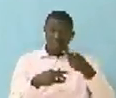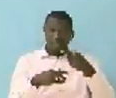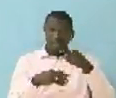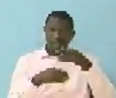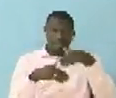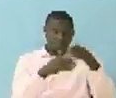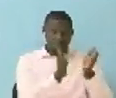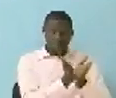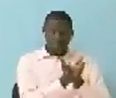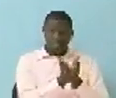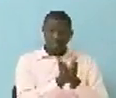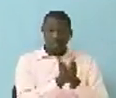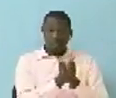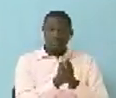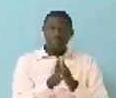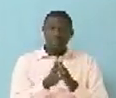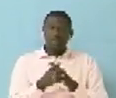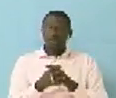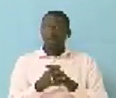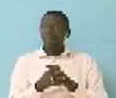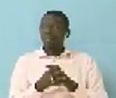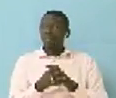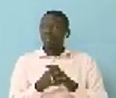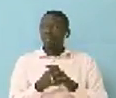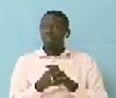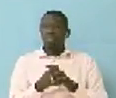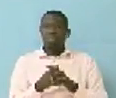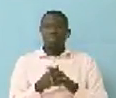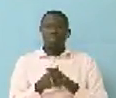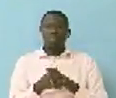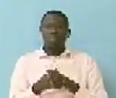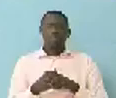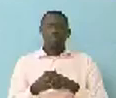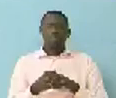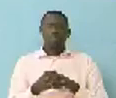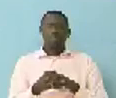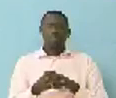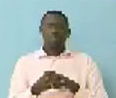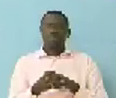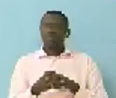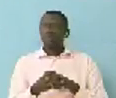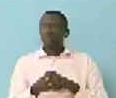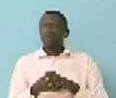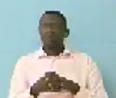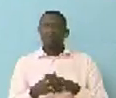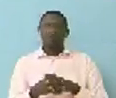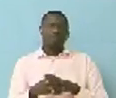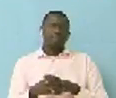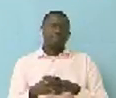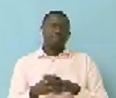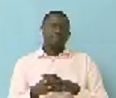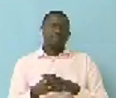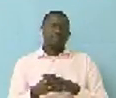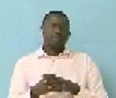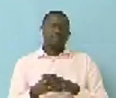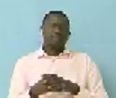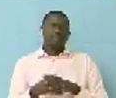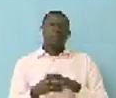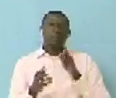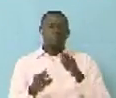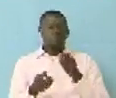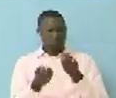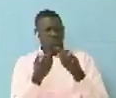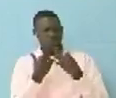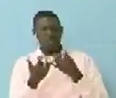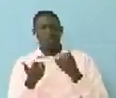panel? Yes. Of course. He was responsible for us. But those groups you were talking about, I don't want to talk about that. Well, you told